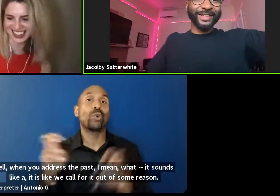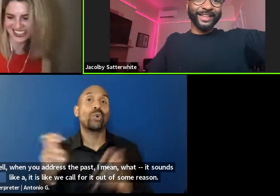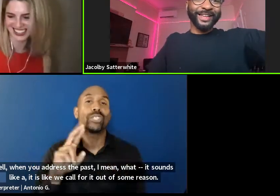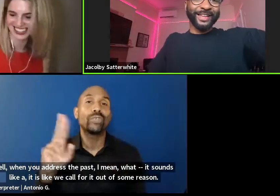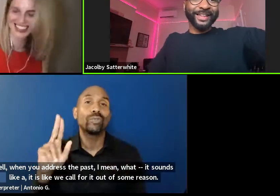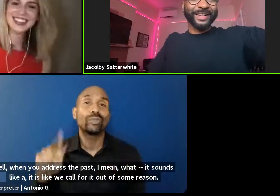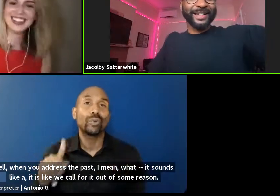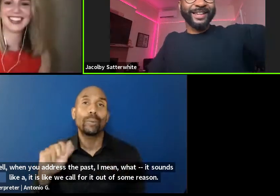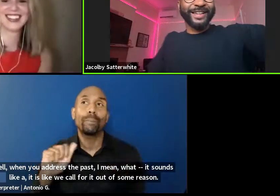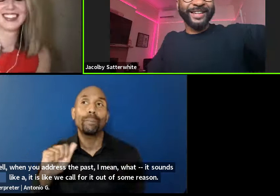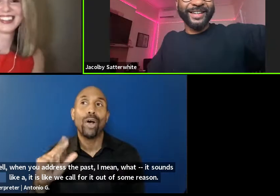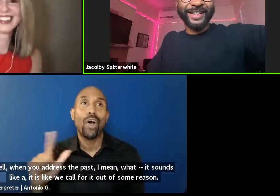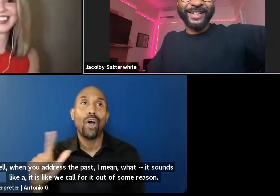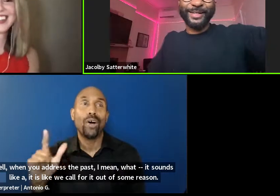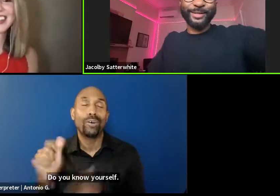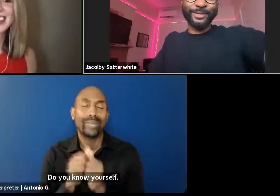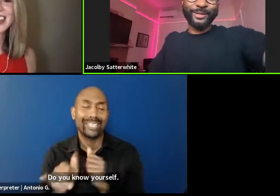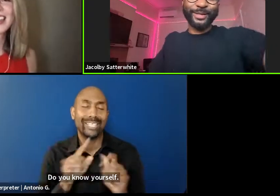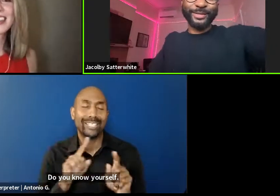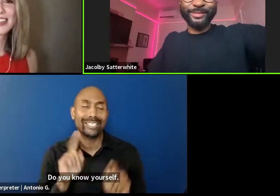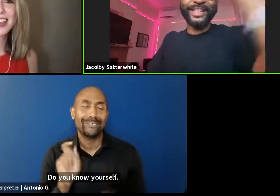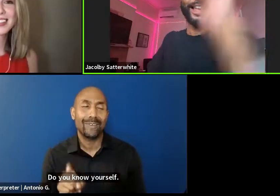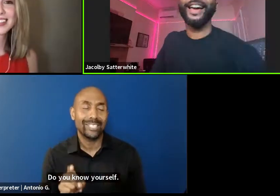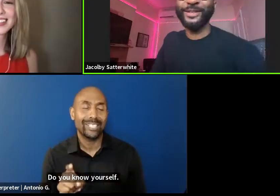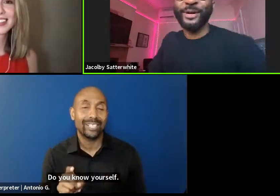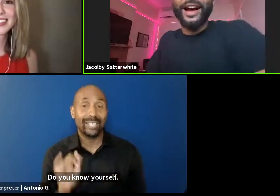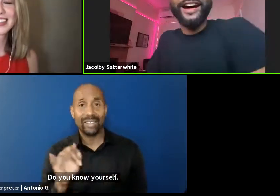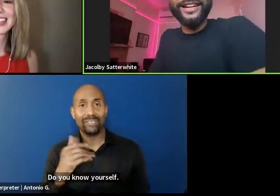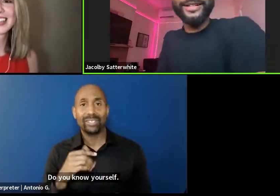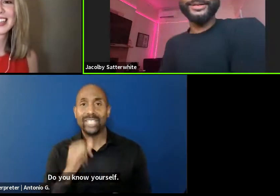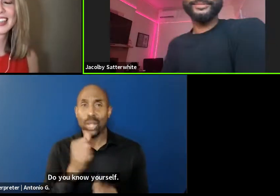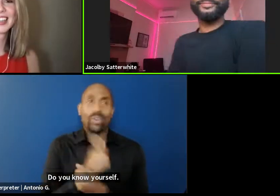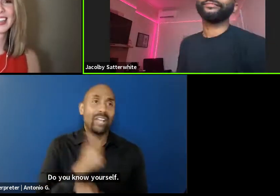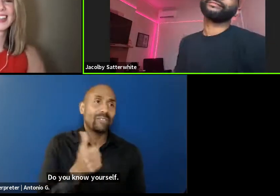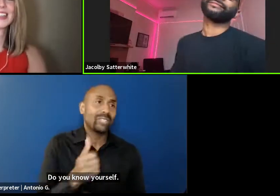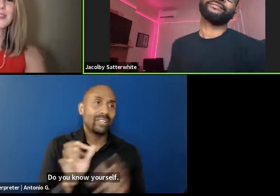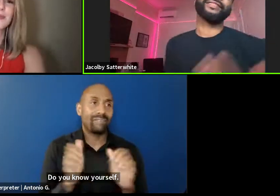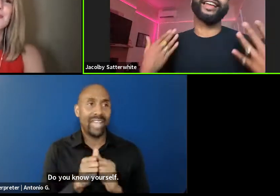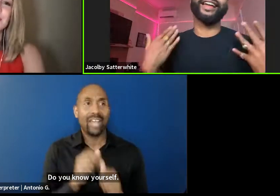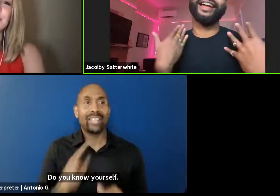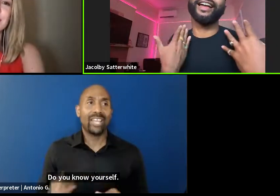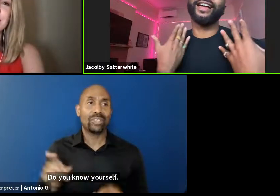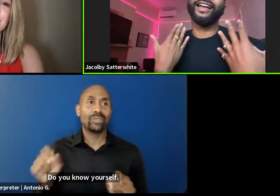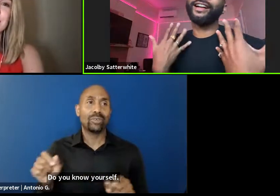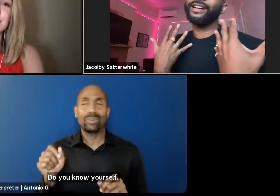yourself, yes, how the hell are you going to love someone else? I don't know.